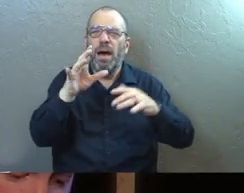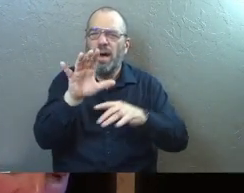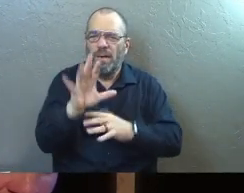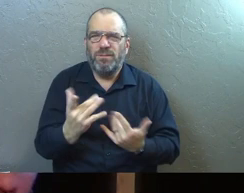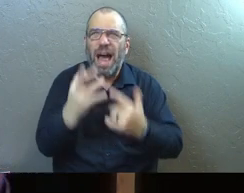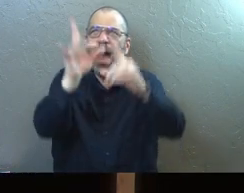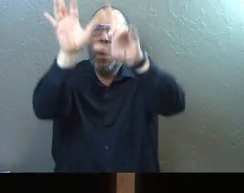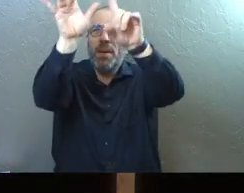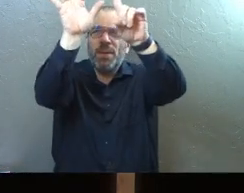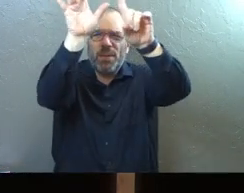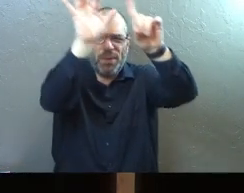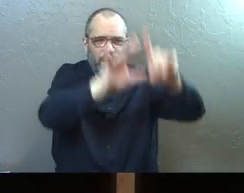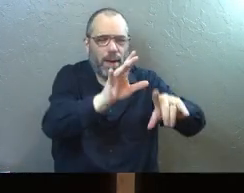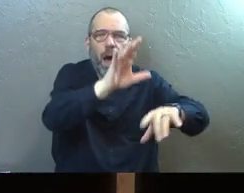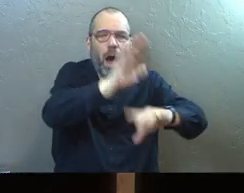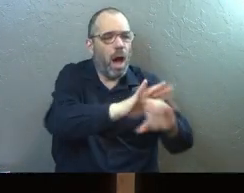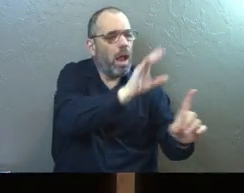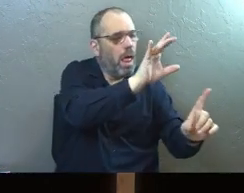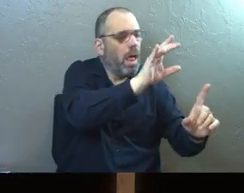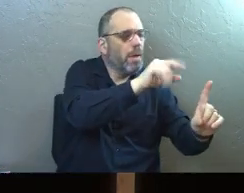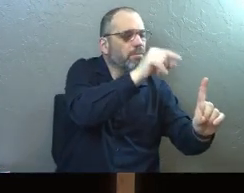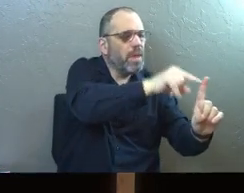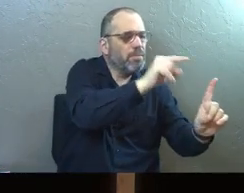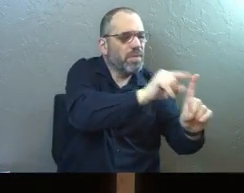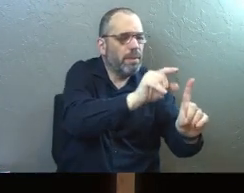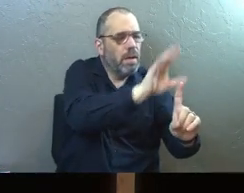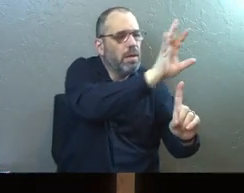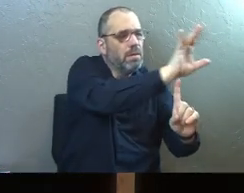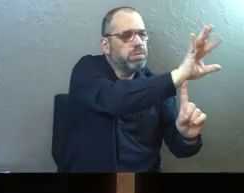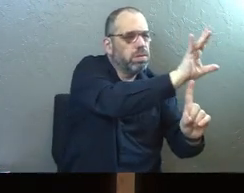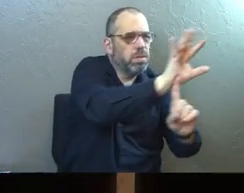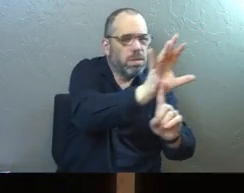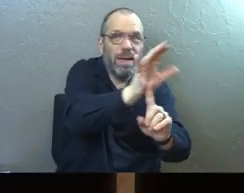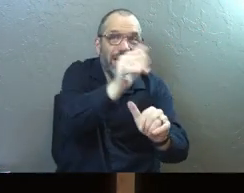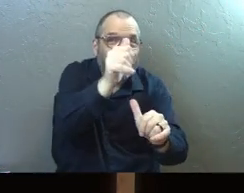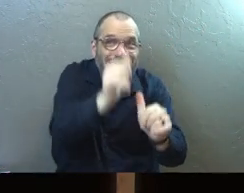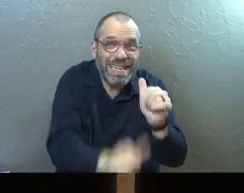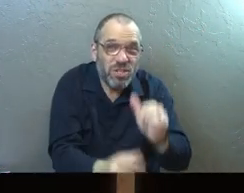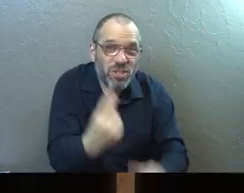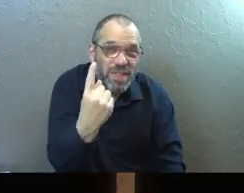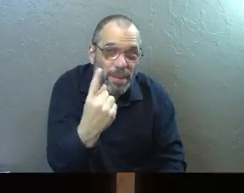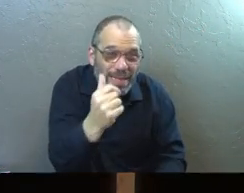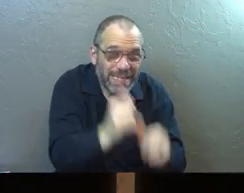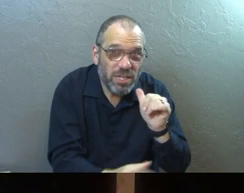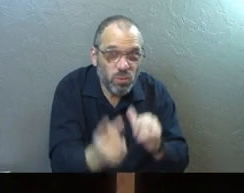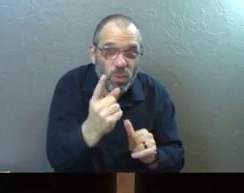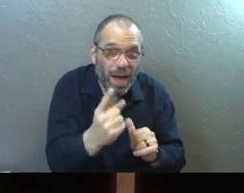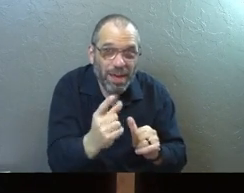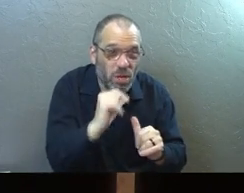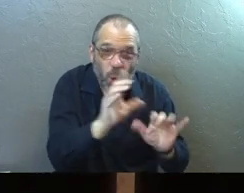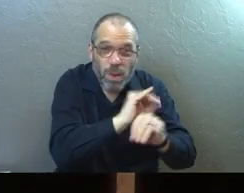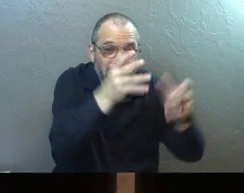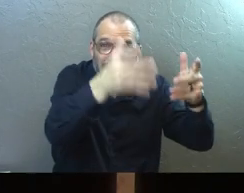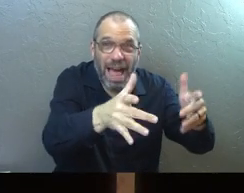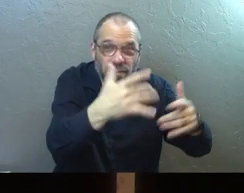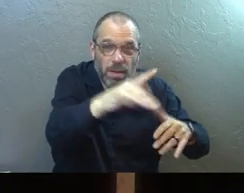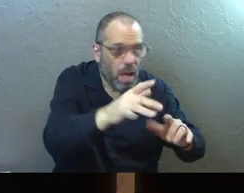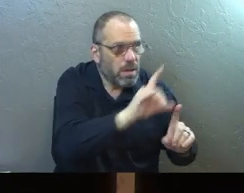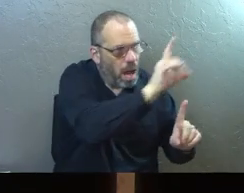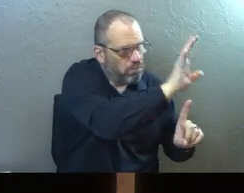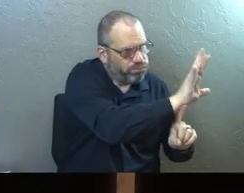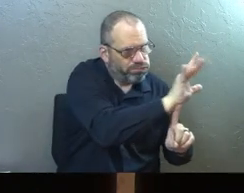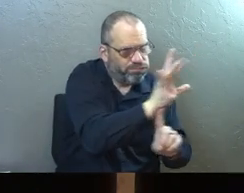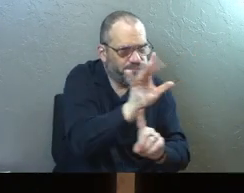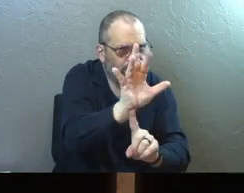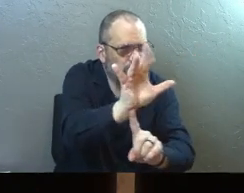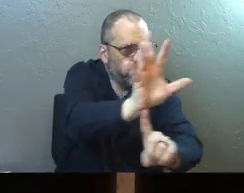fire appeared and settled on each of them. Say each of them. Each of them. Each of them. Nobody's left out. And